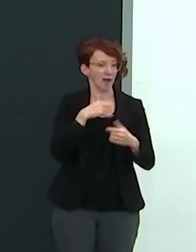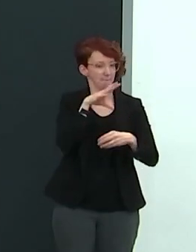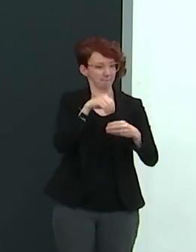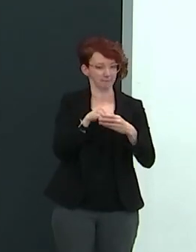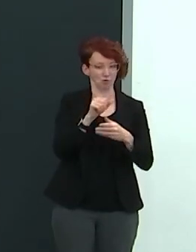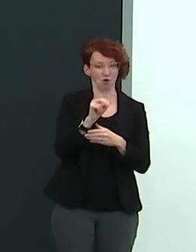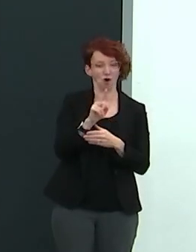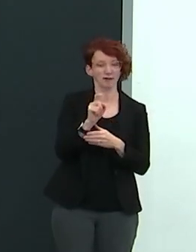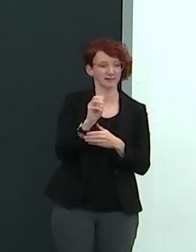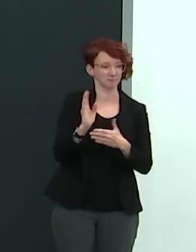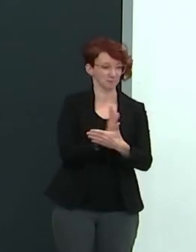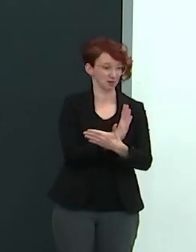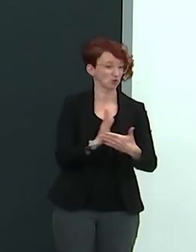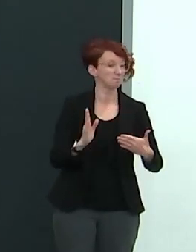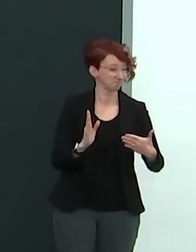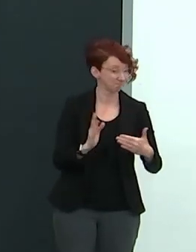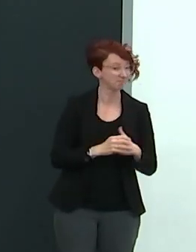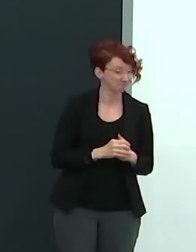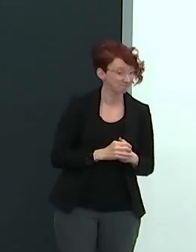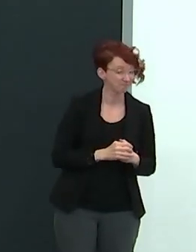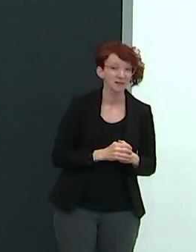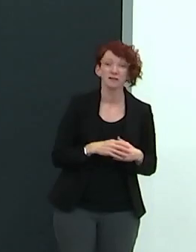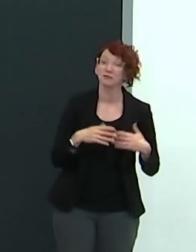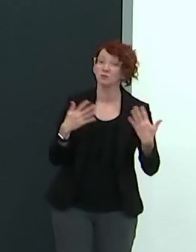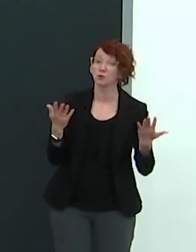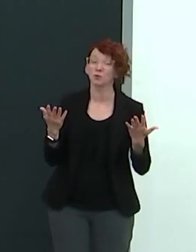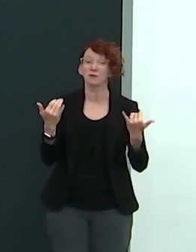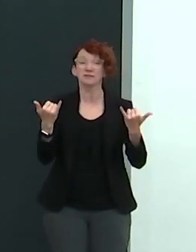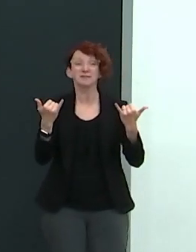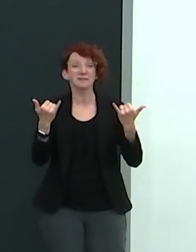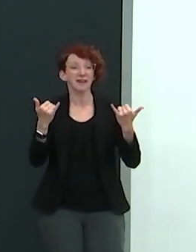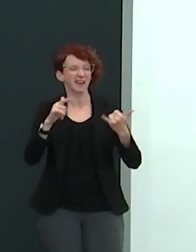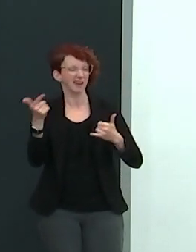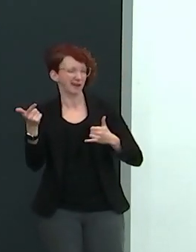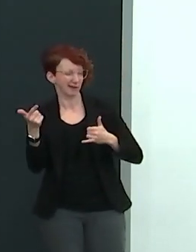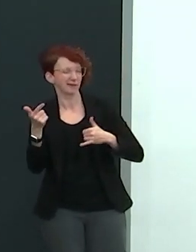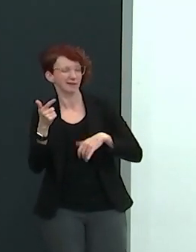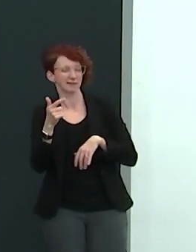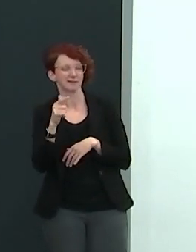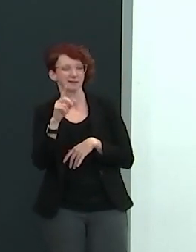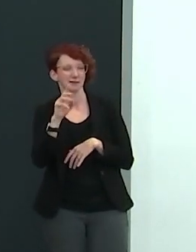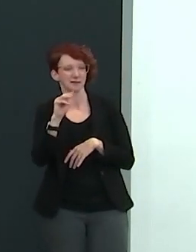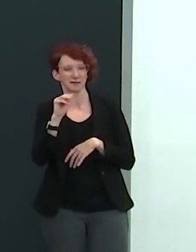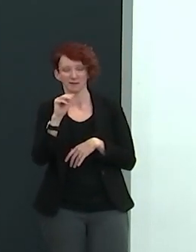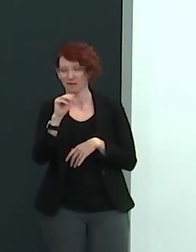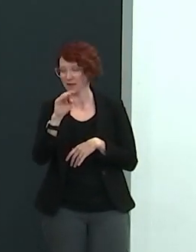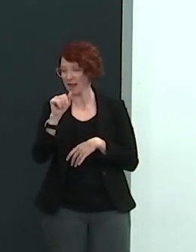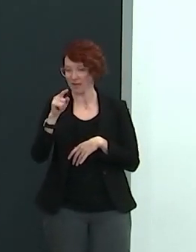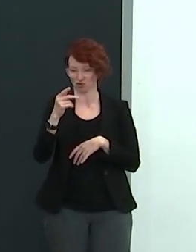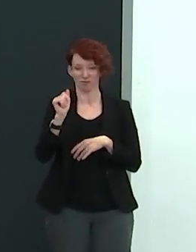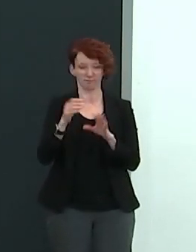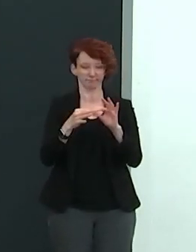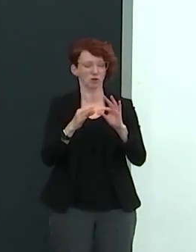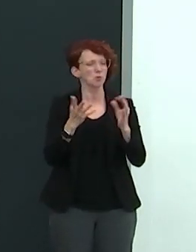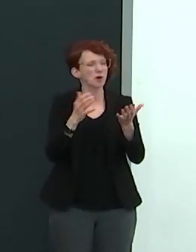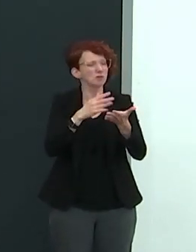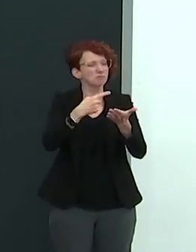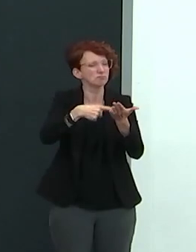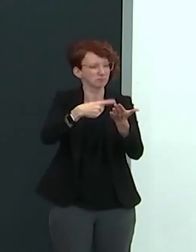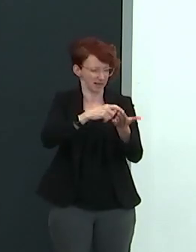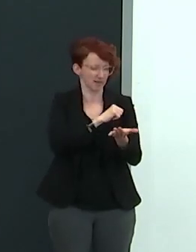Okay. And today we're hoping to kind of chat a little bit about the subtleties and complexities